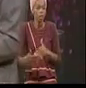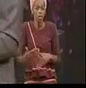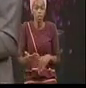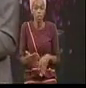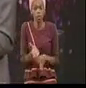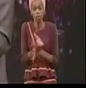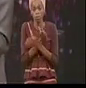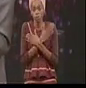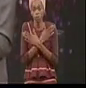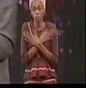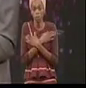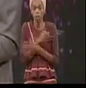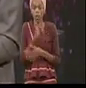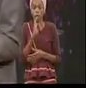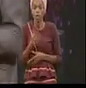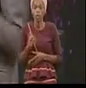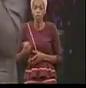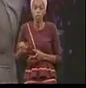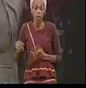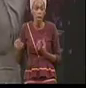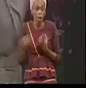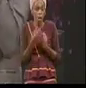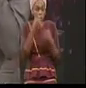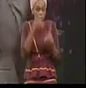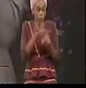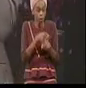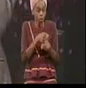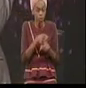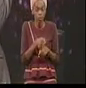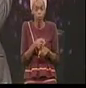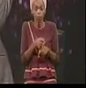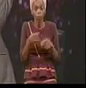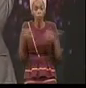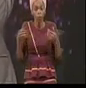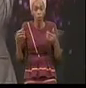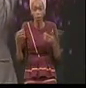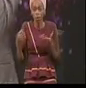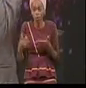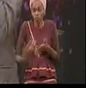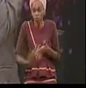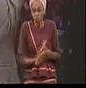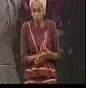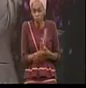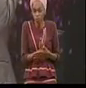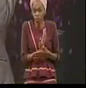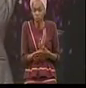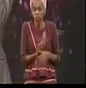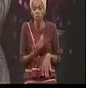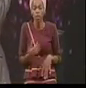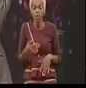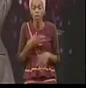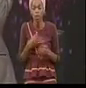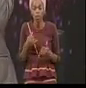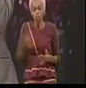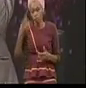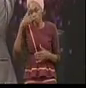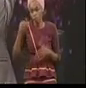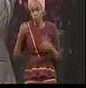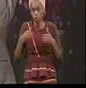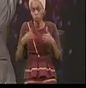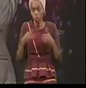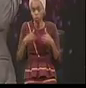April, the Impact Refresh for teenagers, campus students, corps members, and youth adults will hold in all